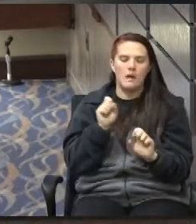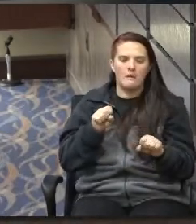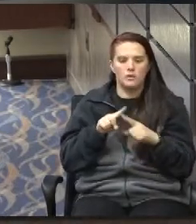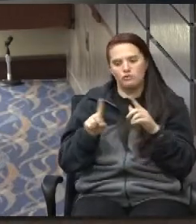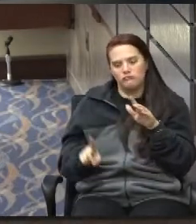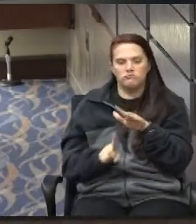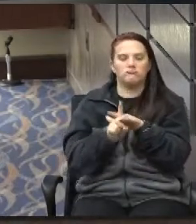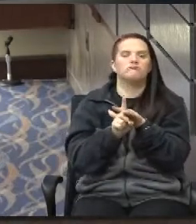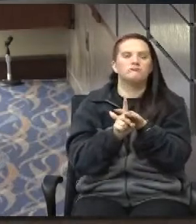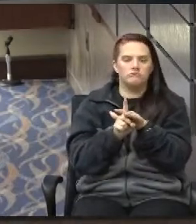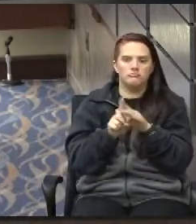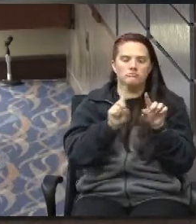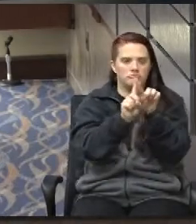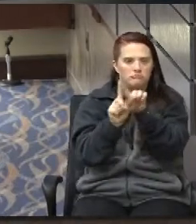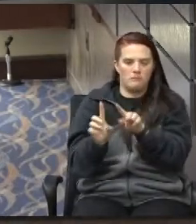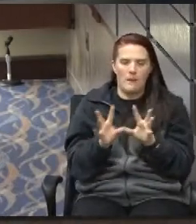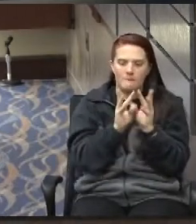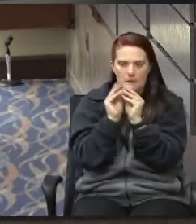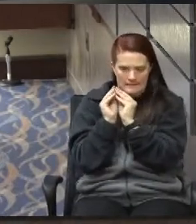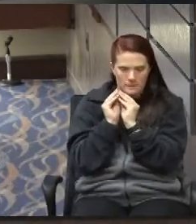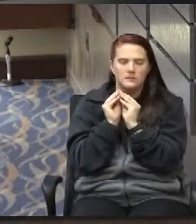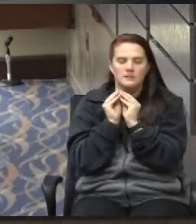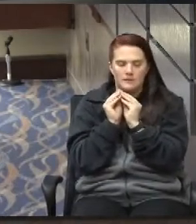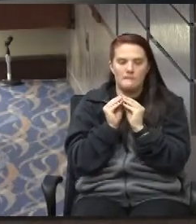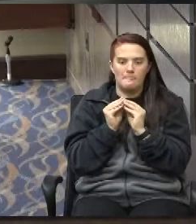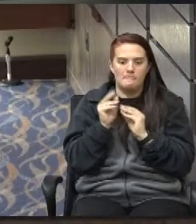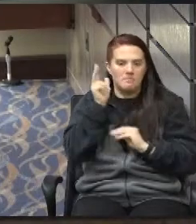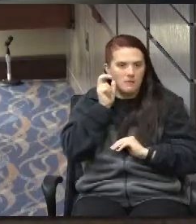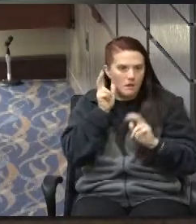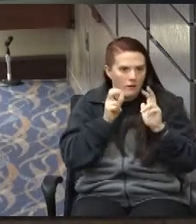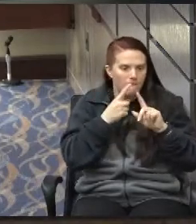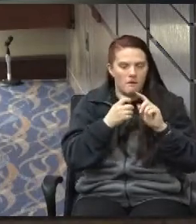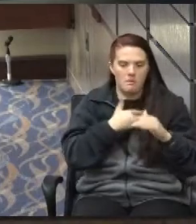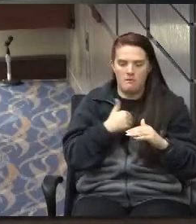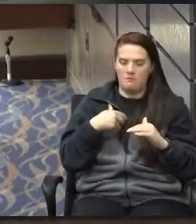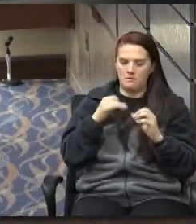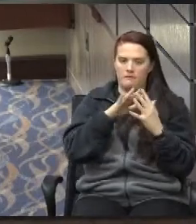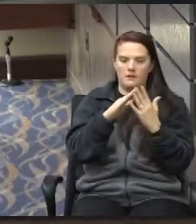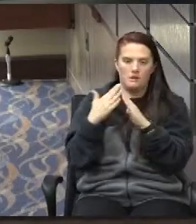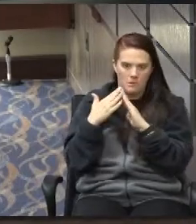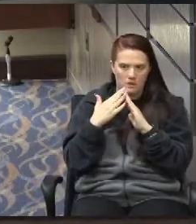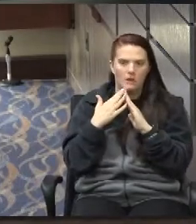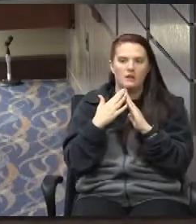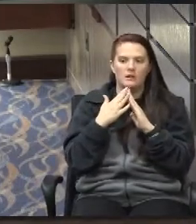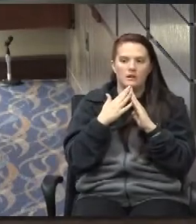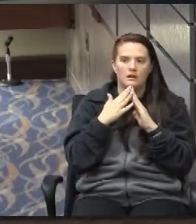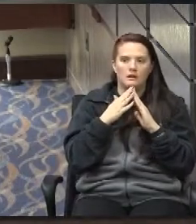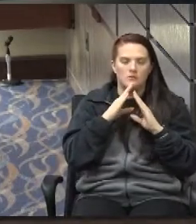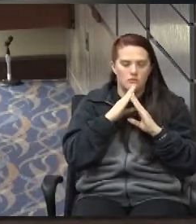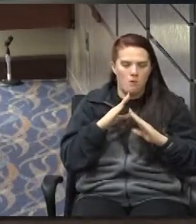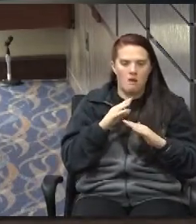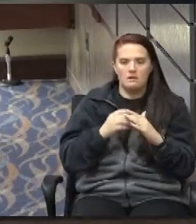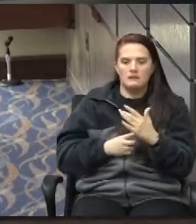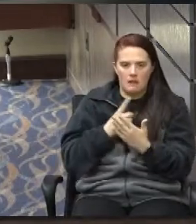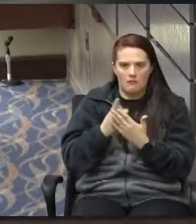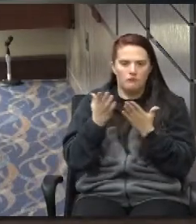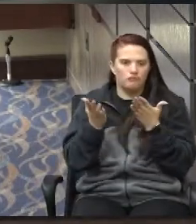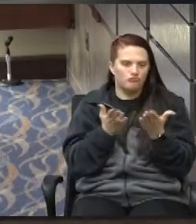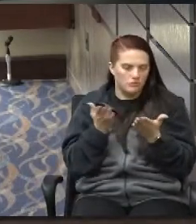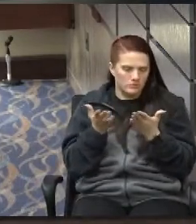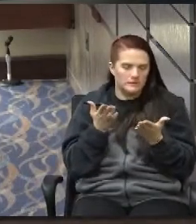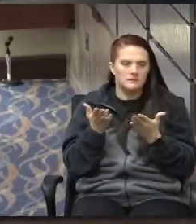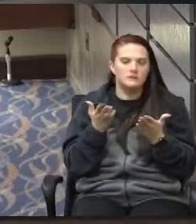up to different meetings and hear from members of the community about the quiet, dedicated service